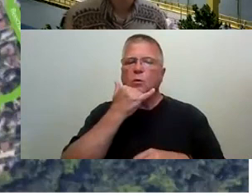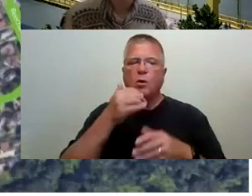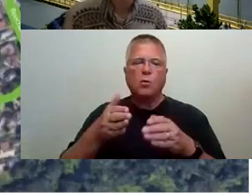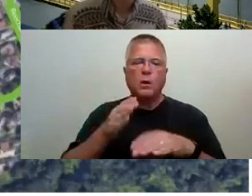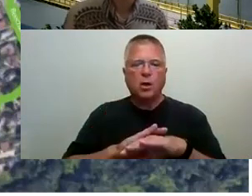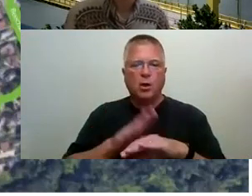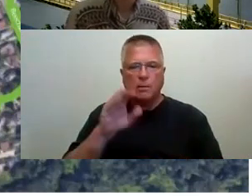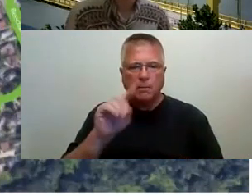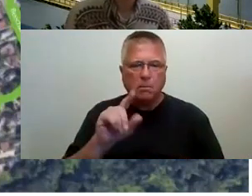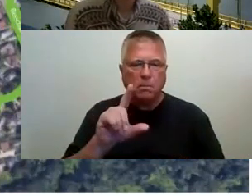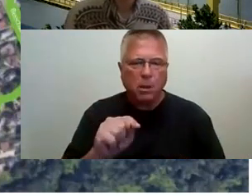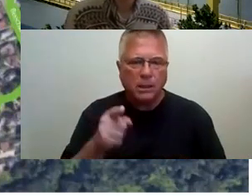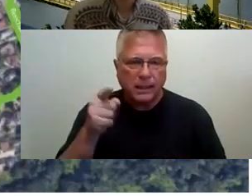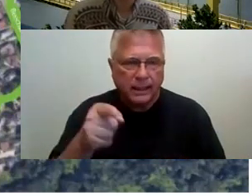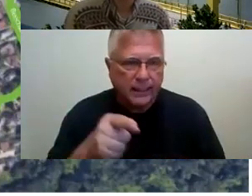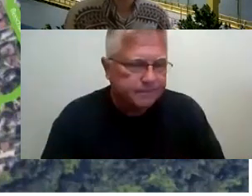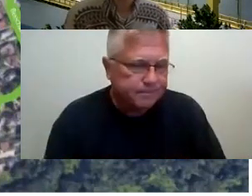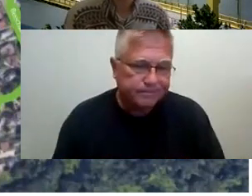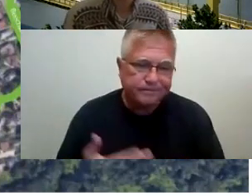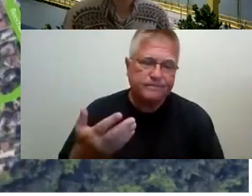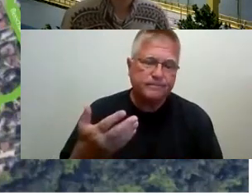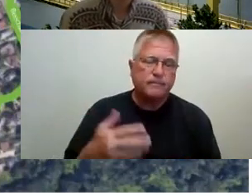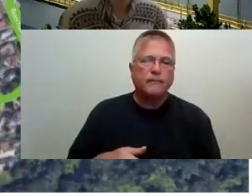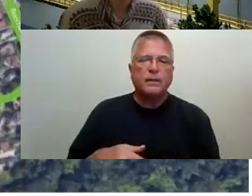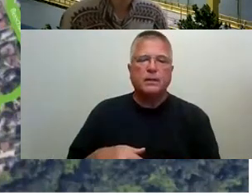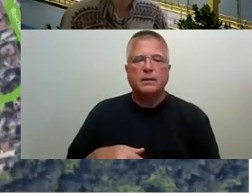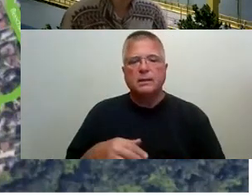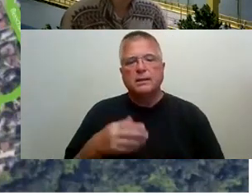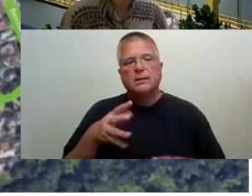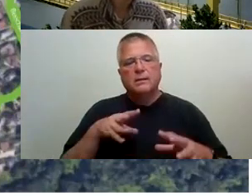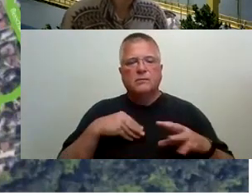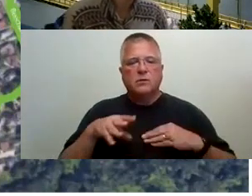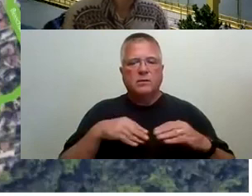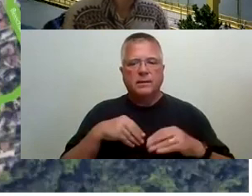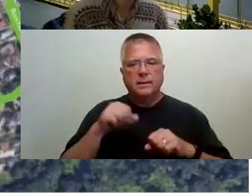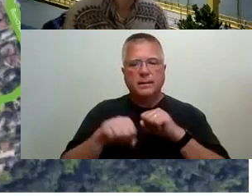Bartlett there, and so as far as accommodating the bike travel, it